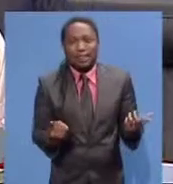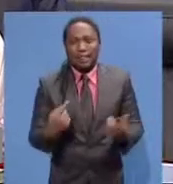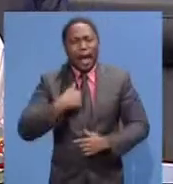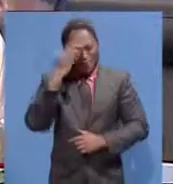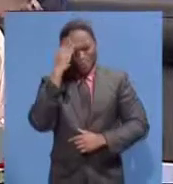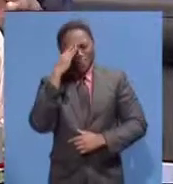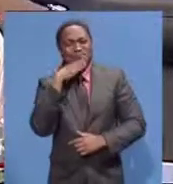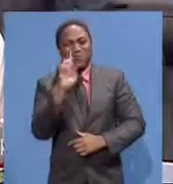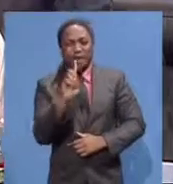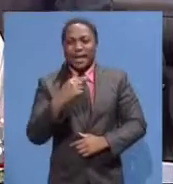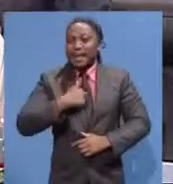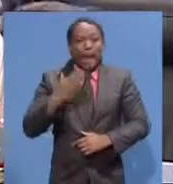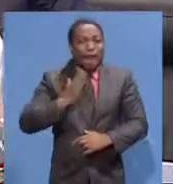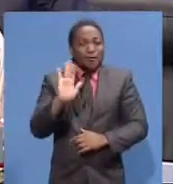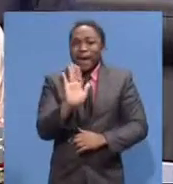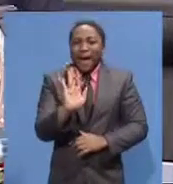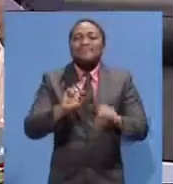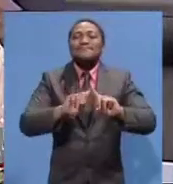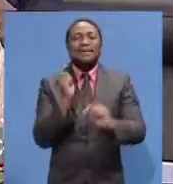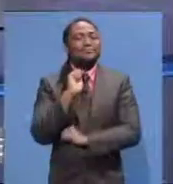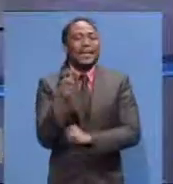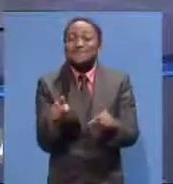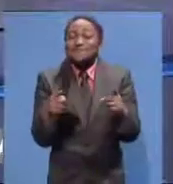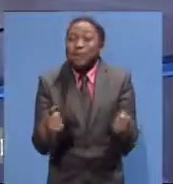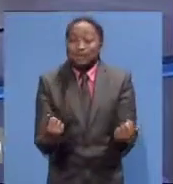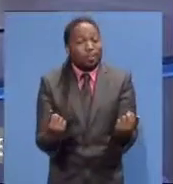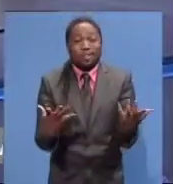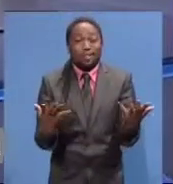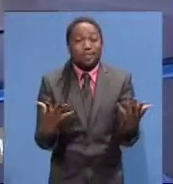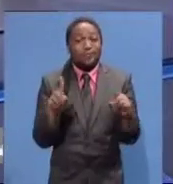It wasn't benga phone. Yes. Yeah. I didn't say